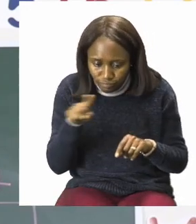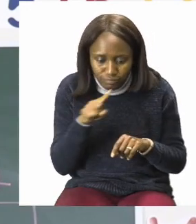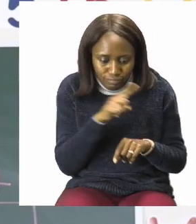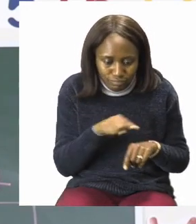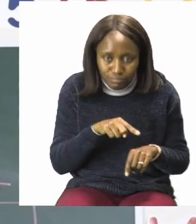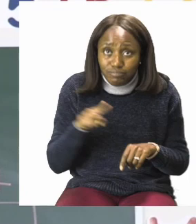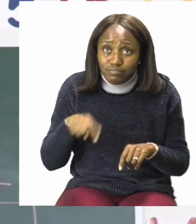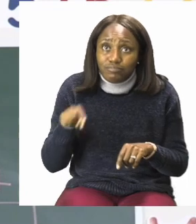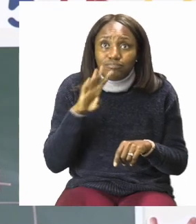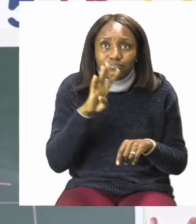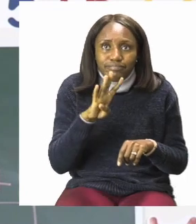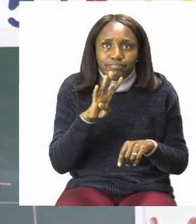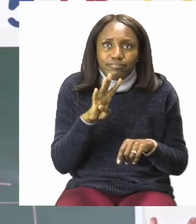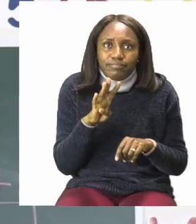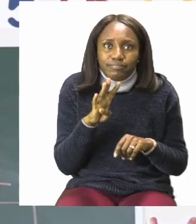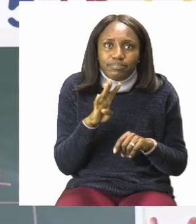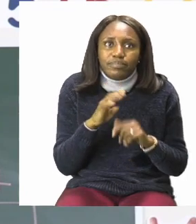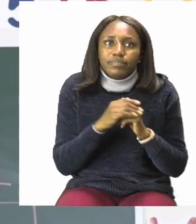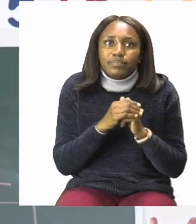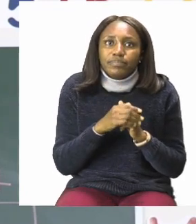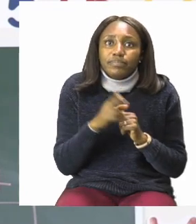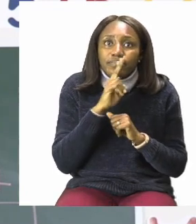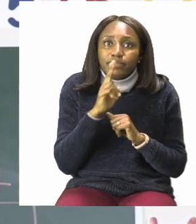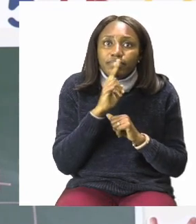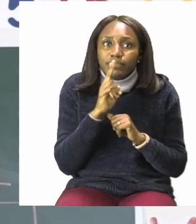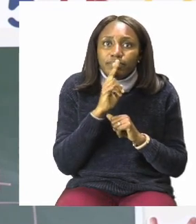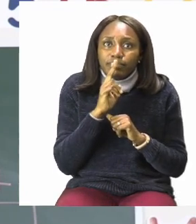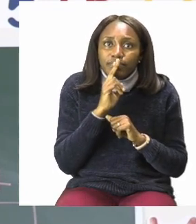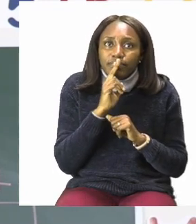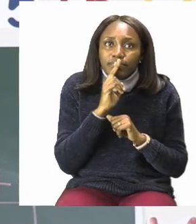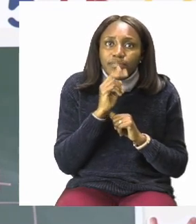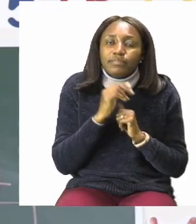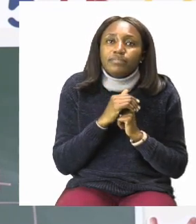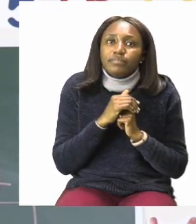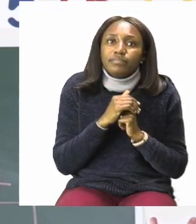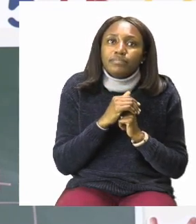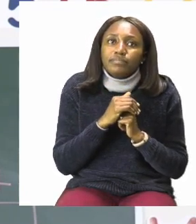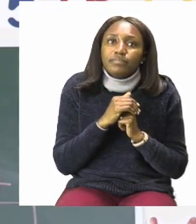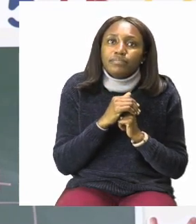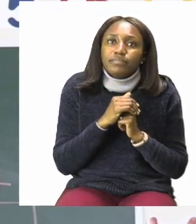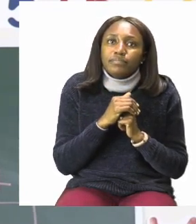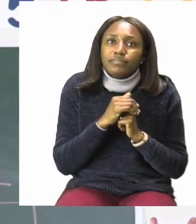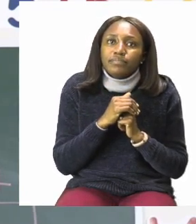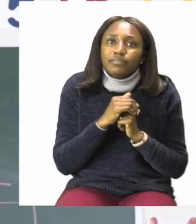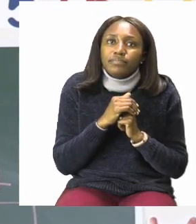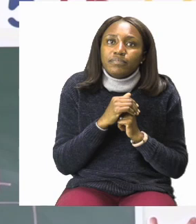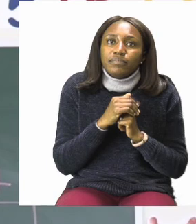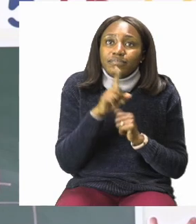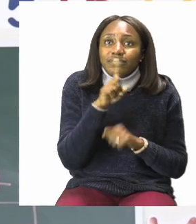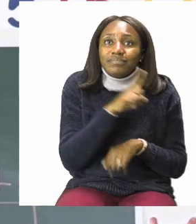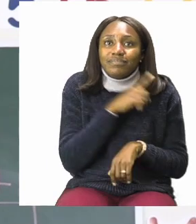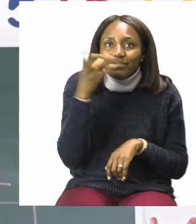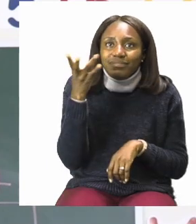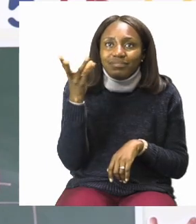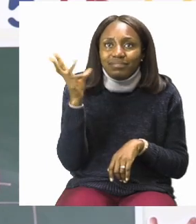4 times 4, our answer for the first missing box will be 16.